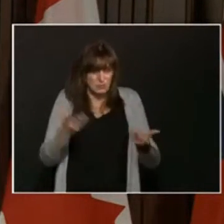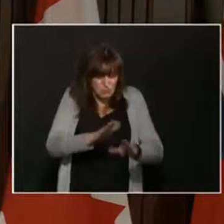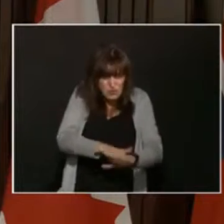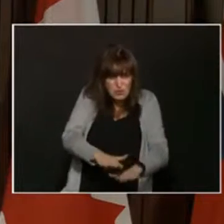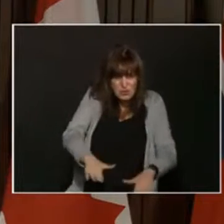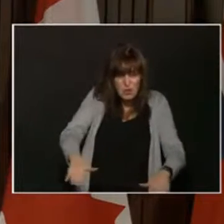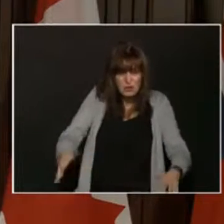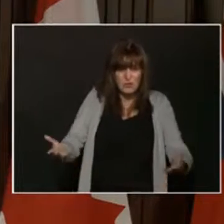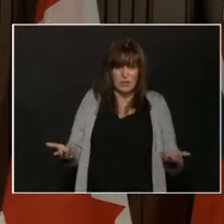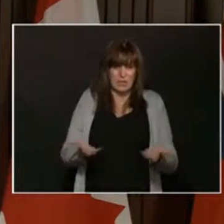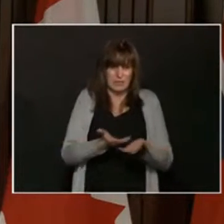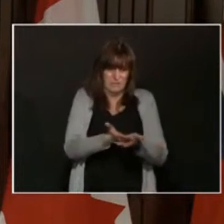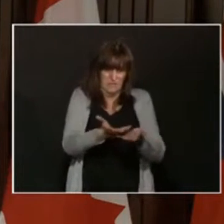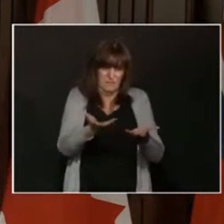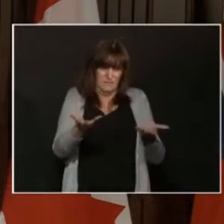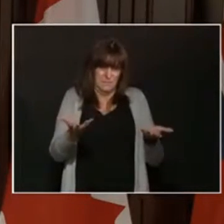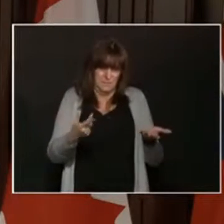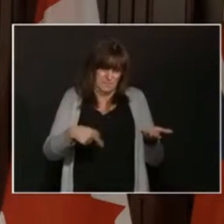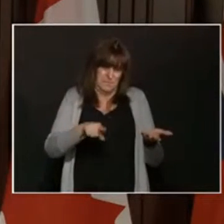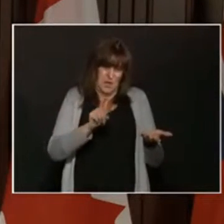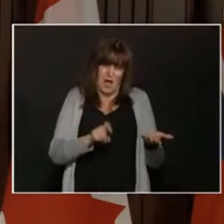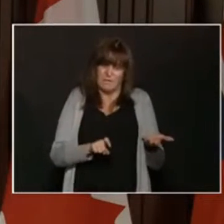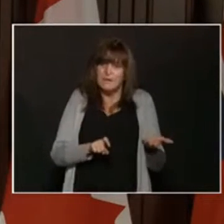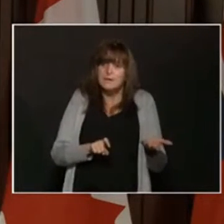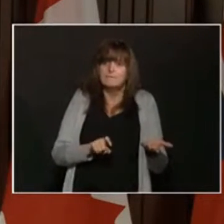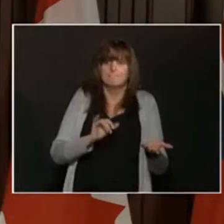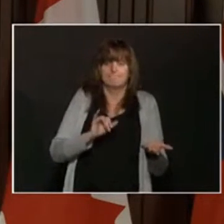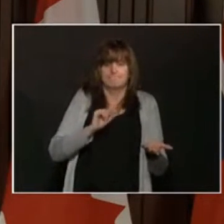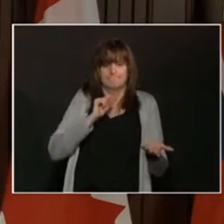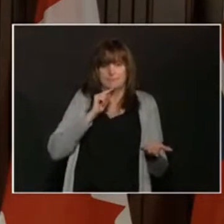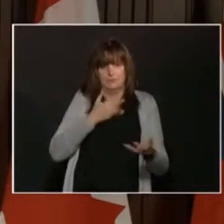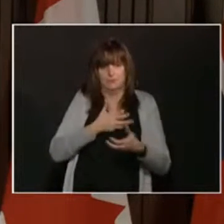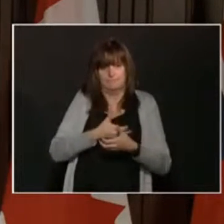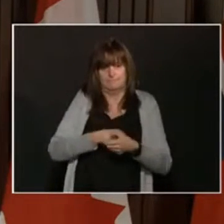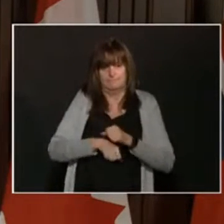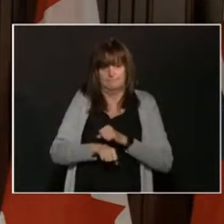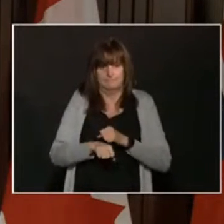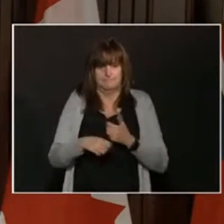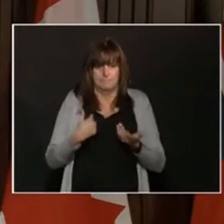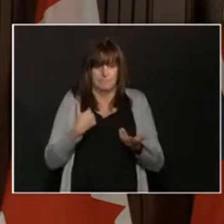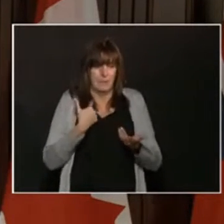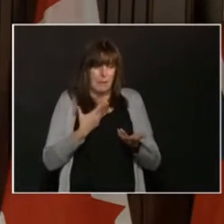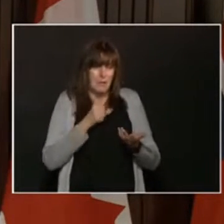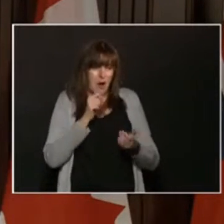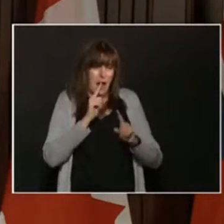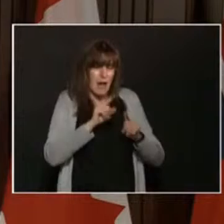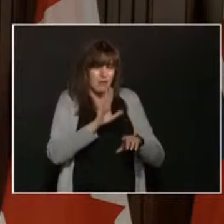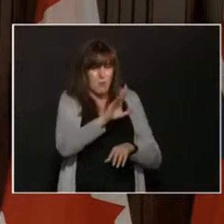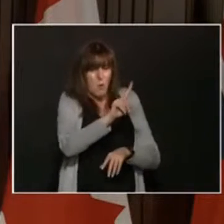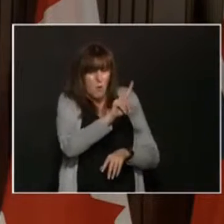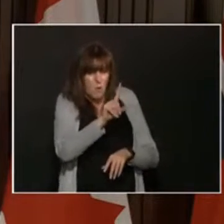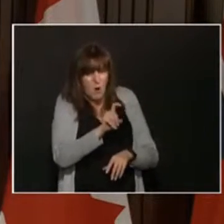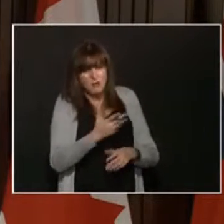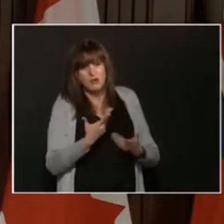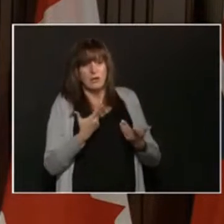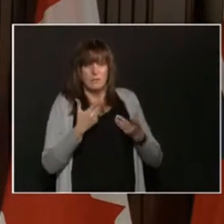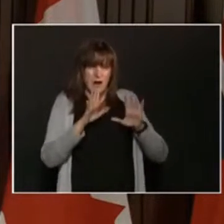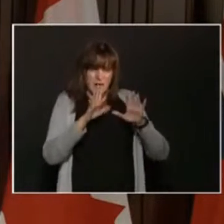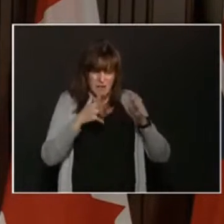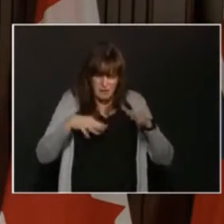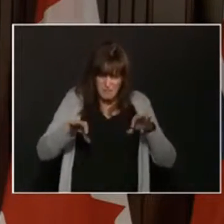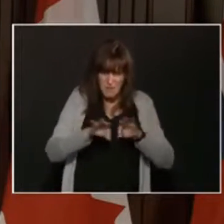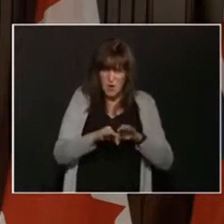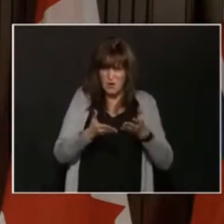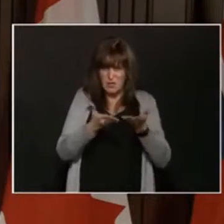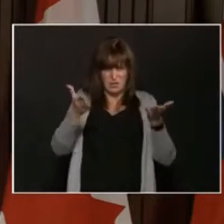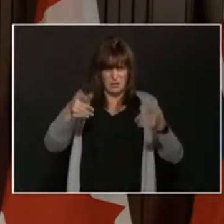this very seriously. I'm not sure I've answered your question, but bottom line is people need to. It's in all of our